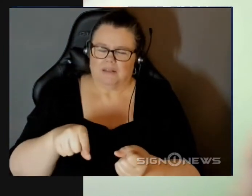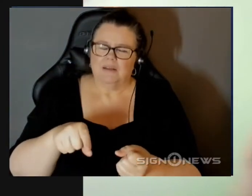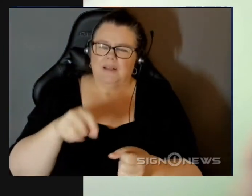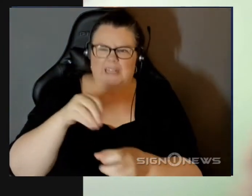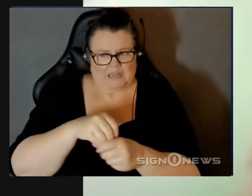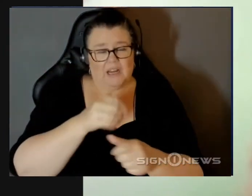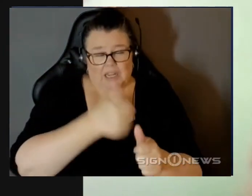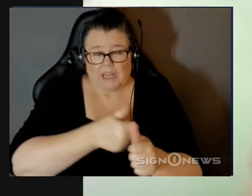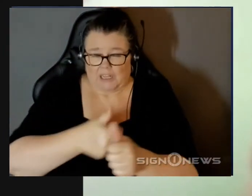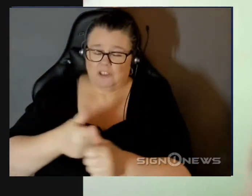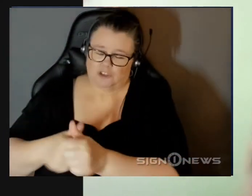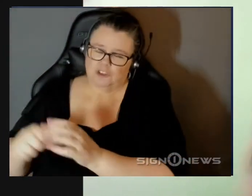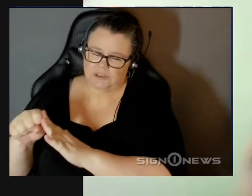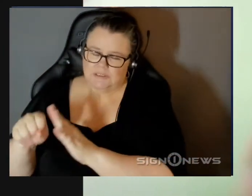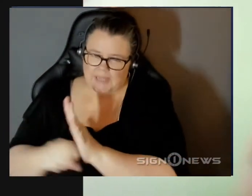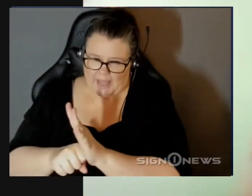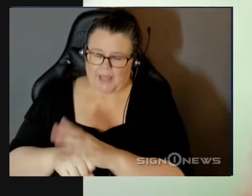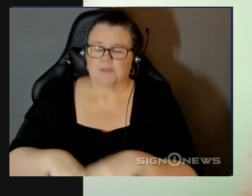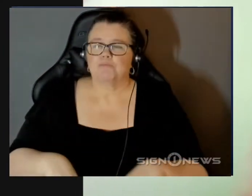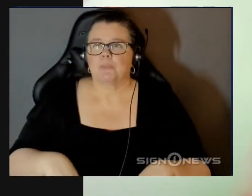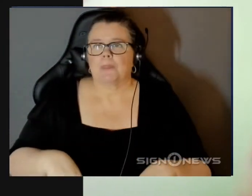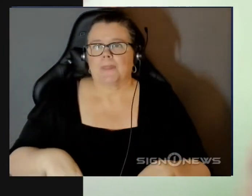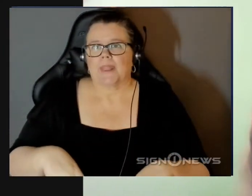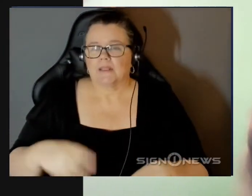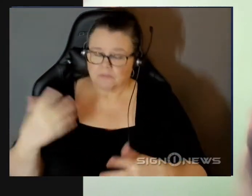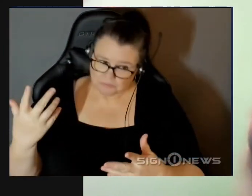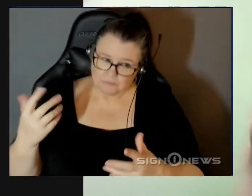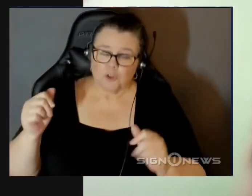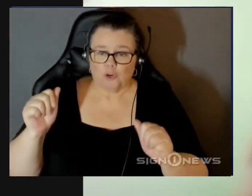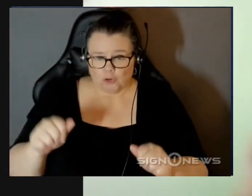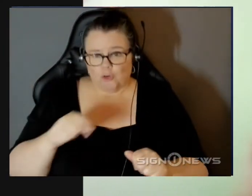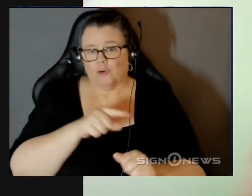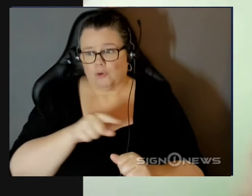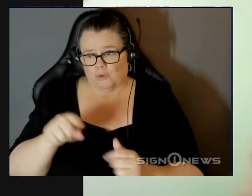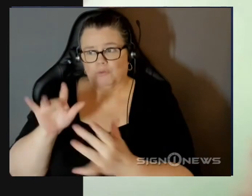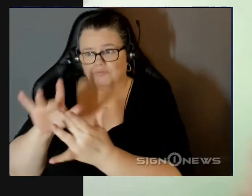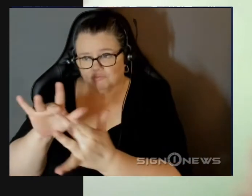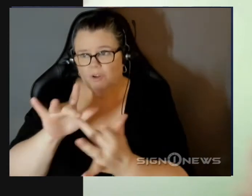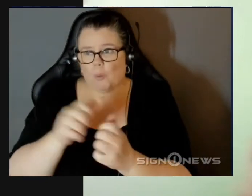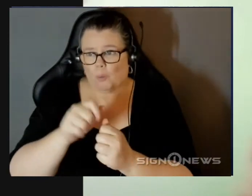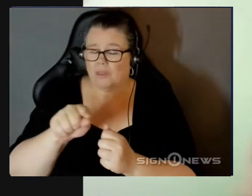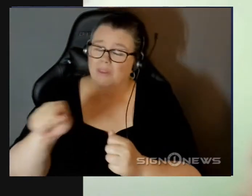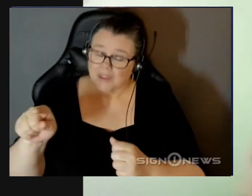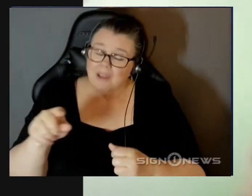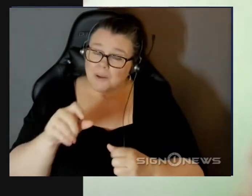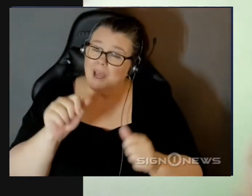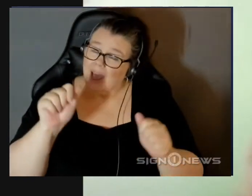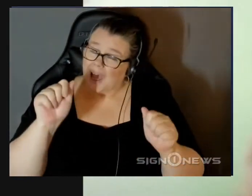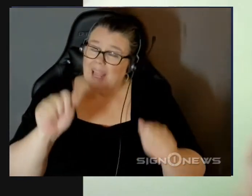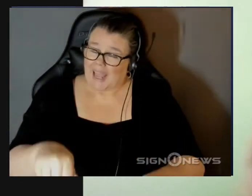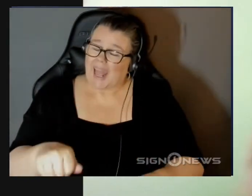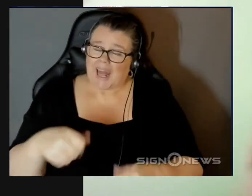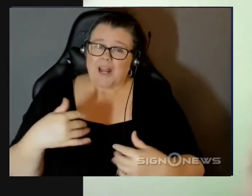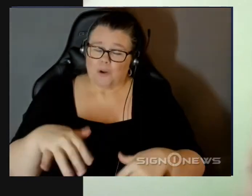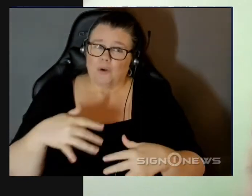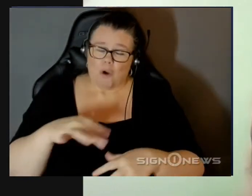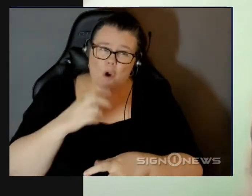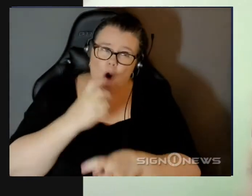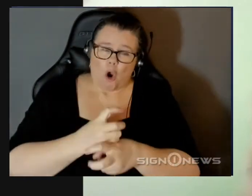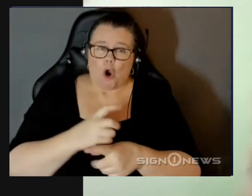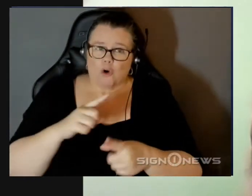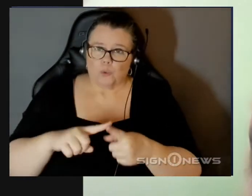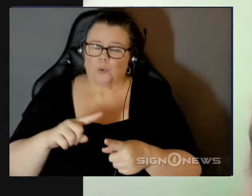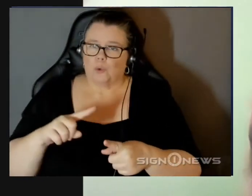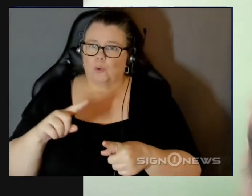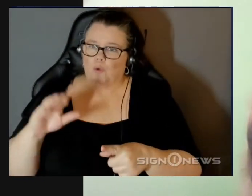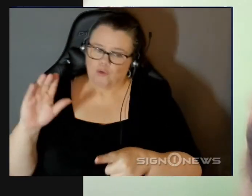Some do. So those are avenues by which to go to. It can be very difficult to restore guardianship, restore rights. I will say,